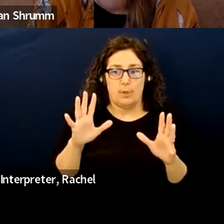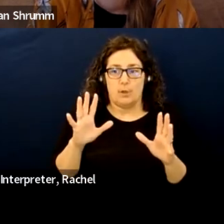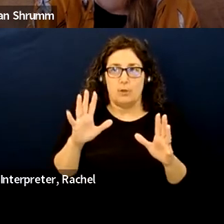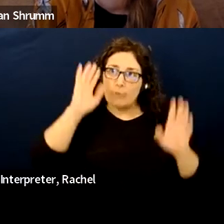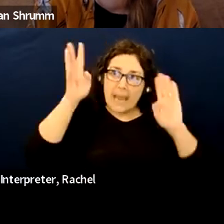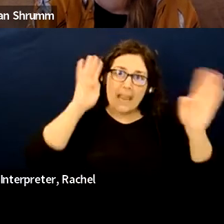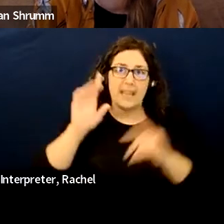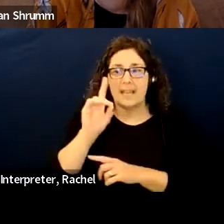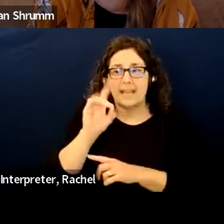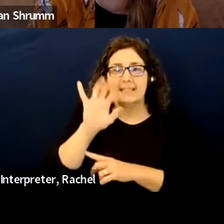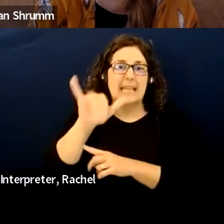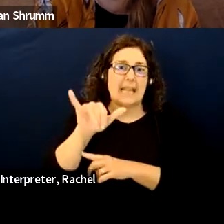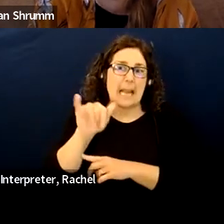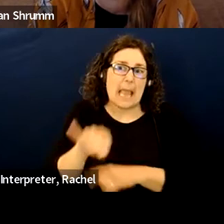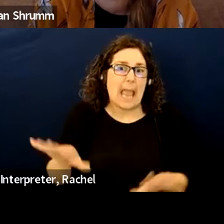you know.